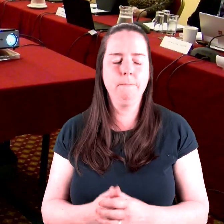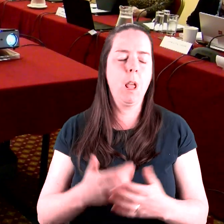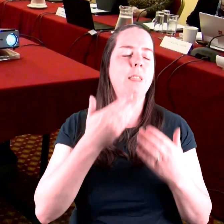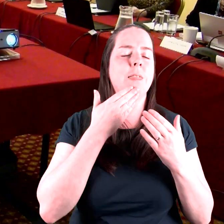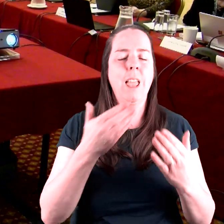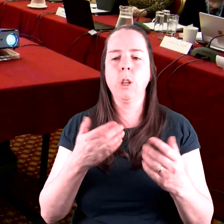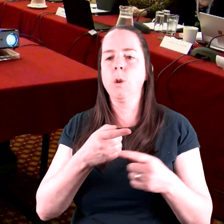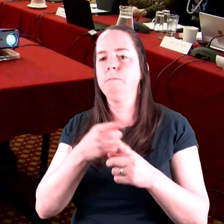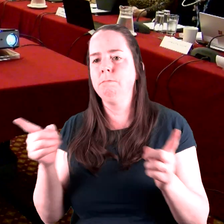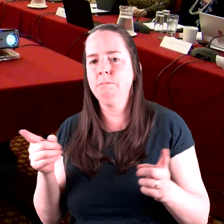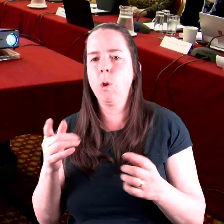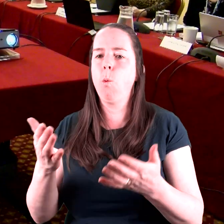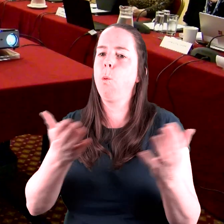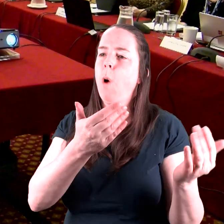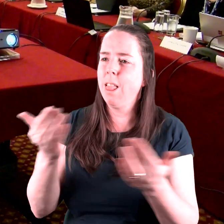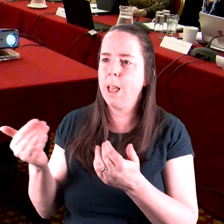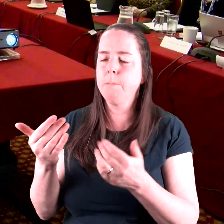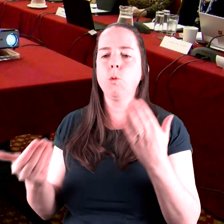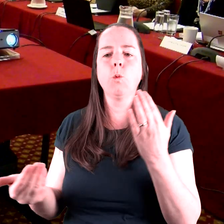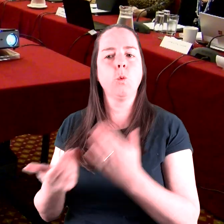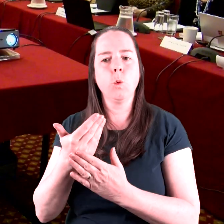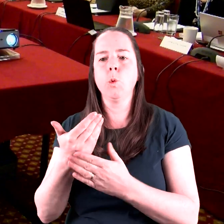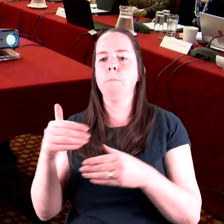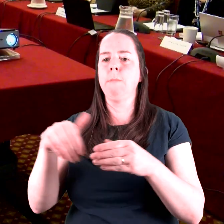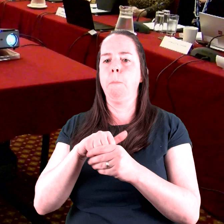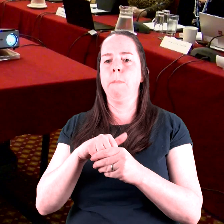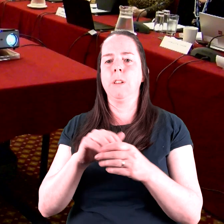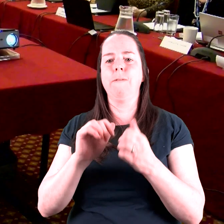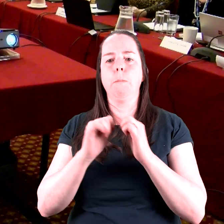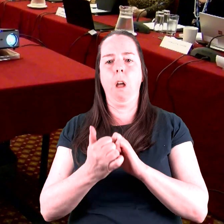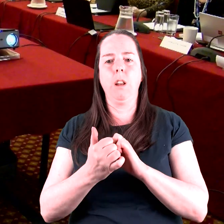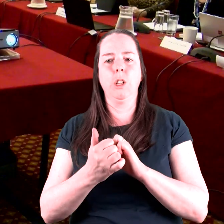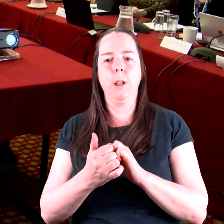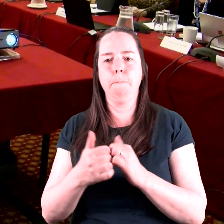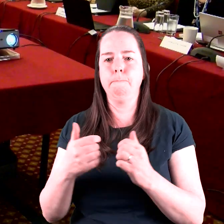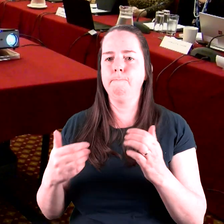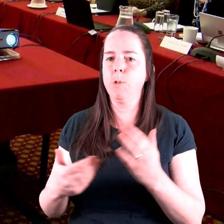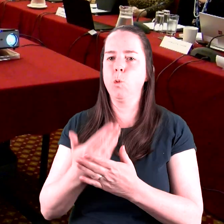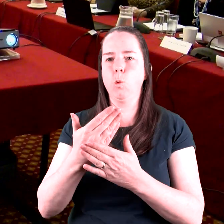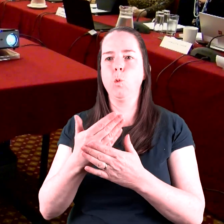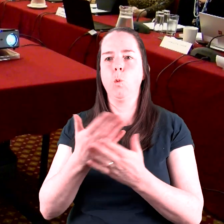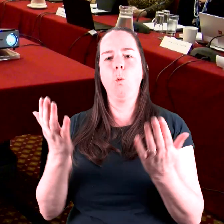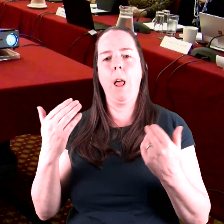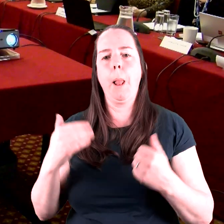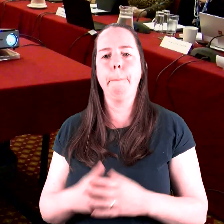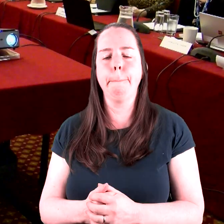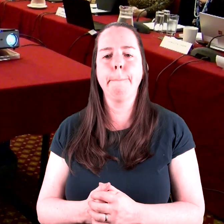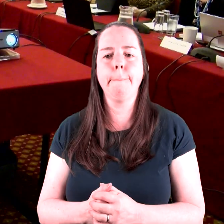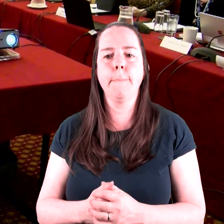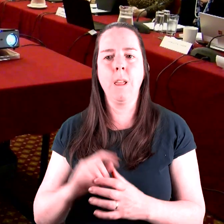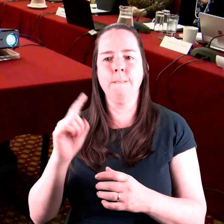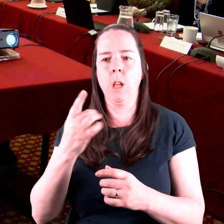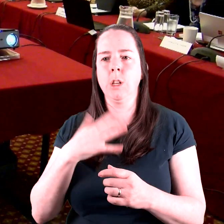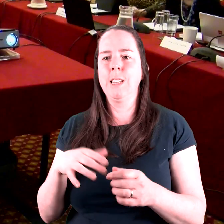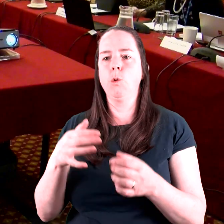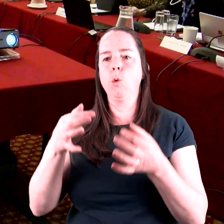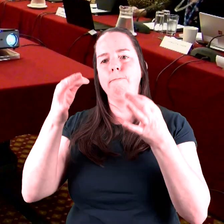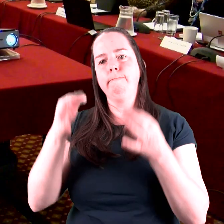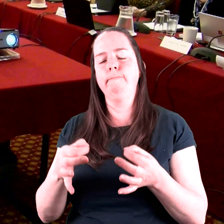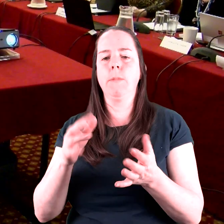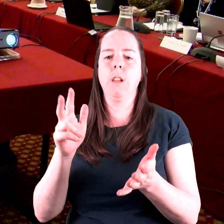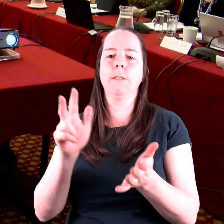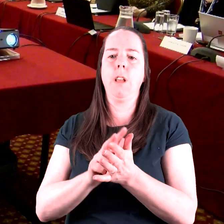Thank you very much, everyone, and welcome particularly to new members of the partnership. First of all, I just need